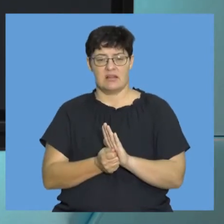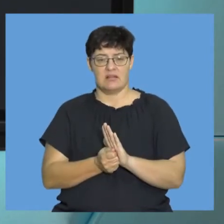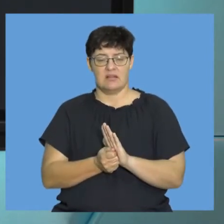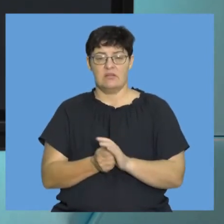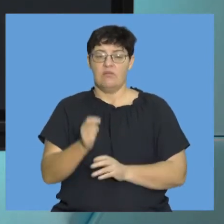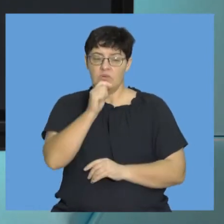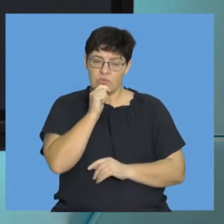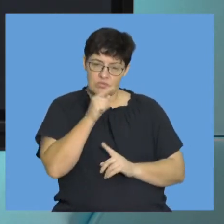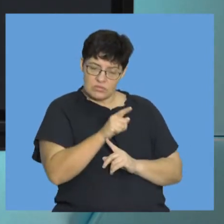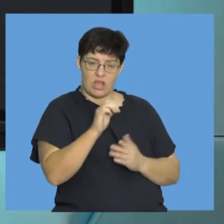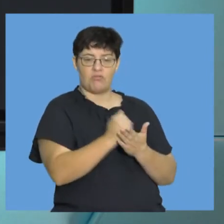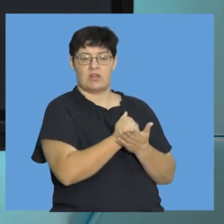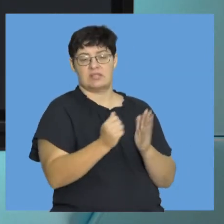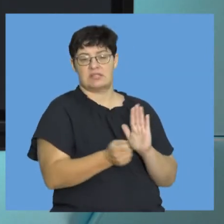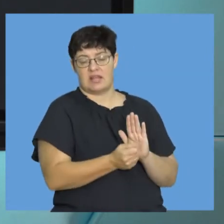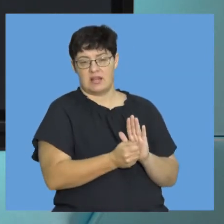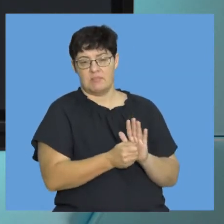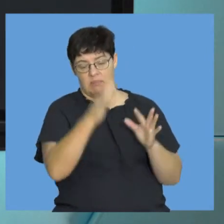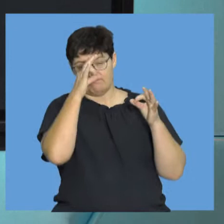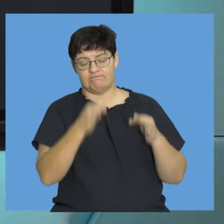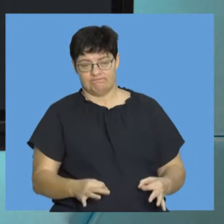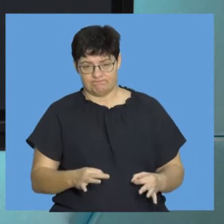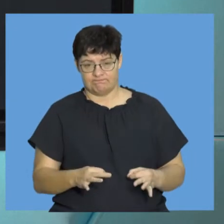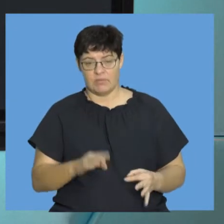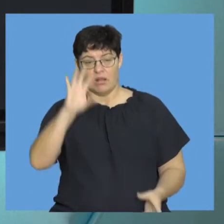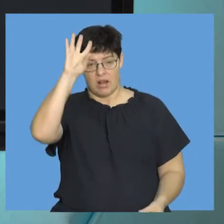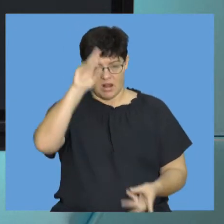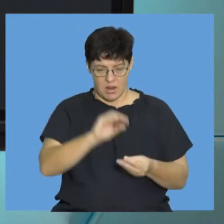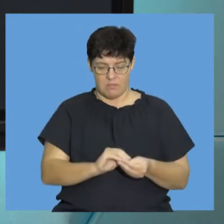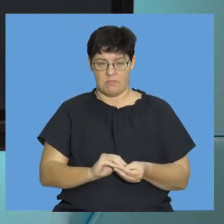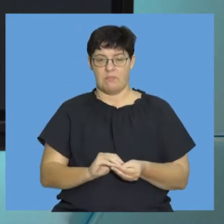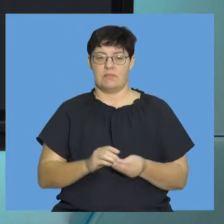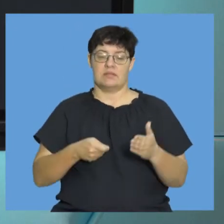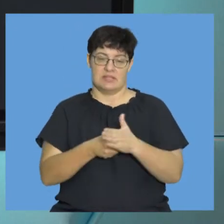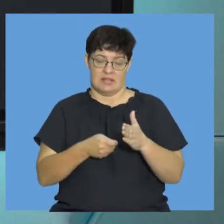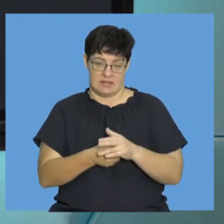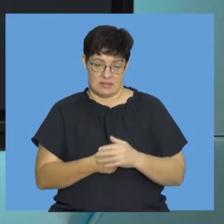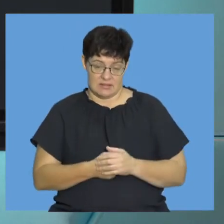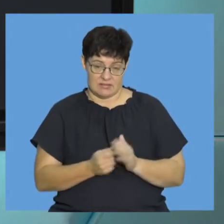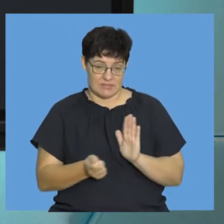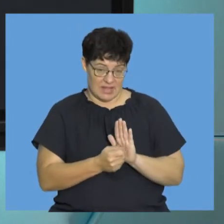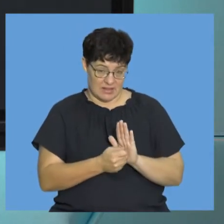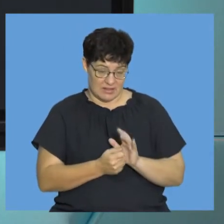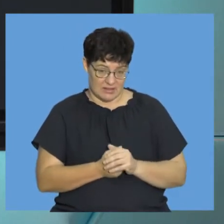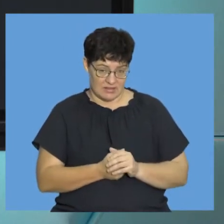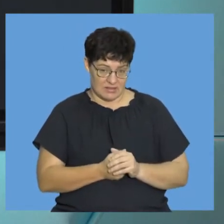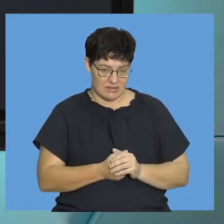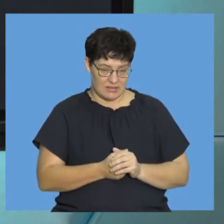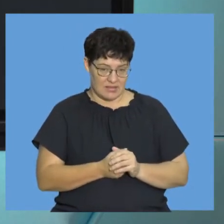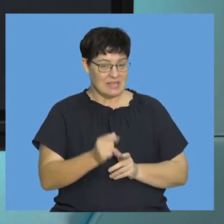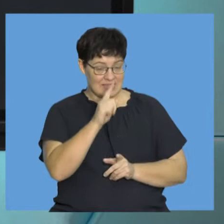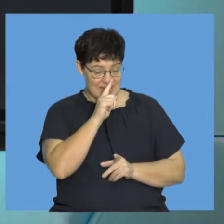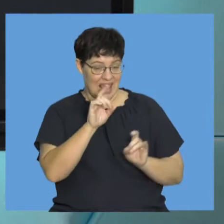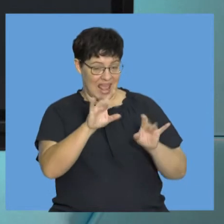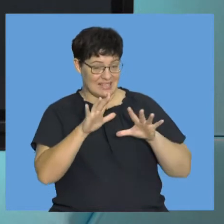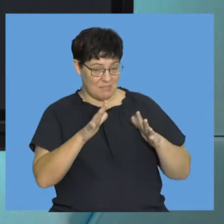the credit sale to determine your total sale. Look at the tricks we use as examiners,